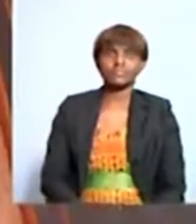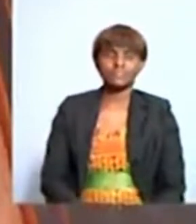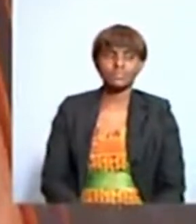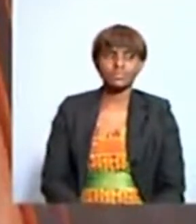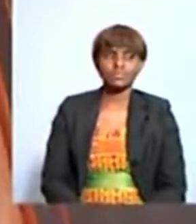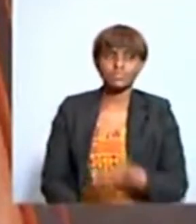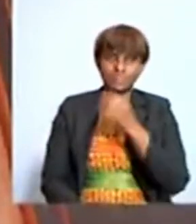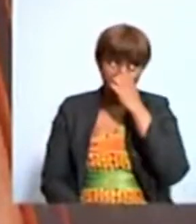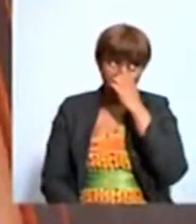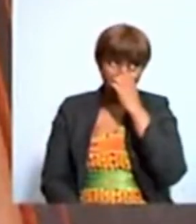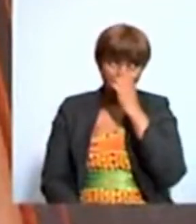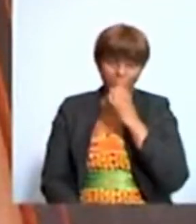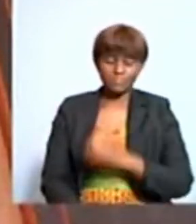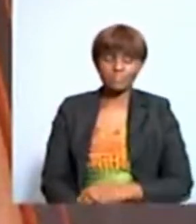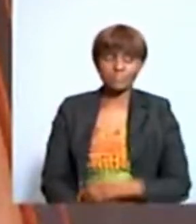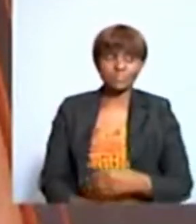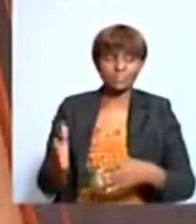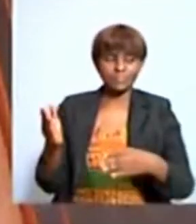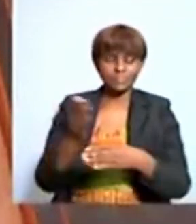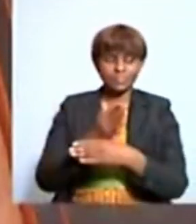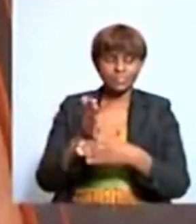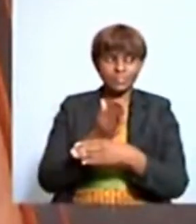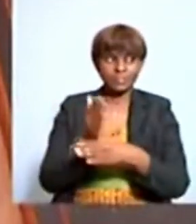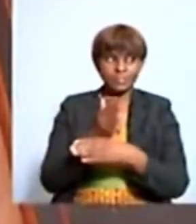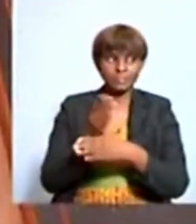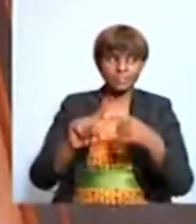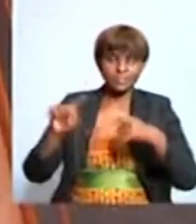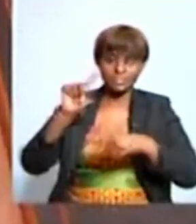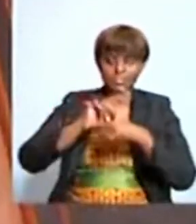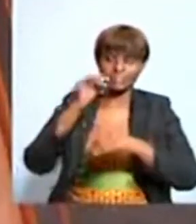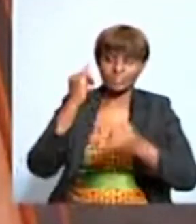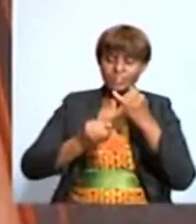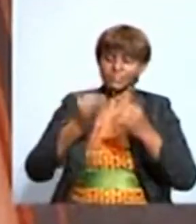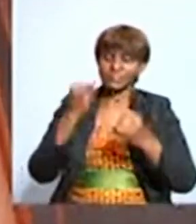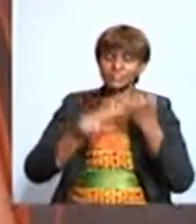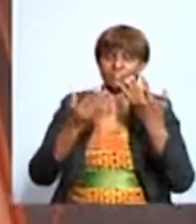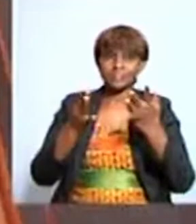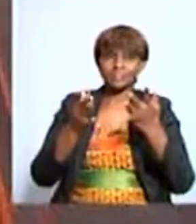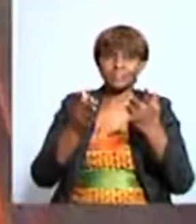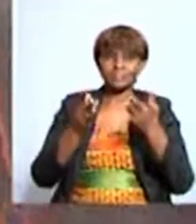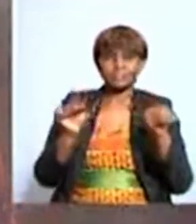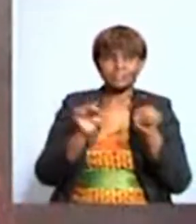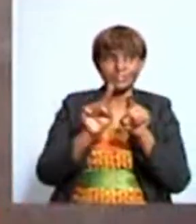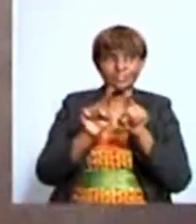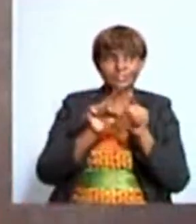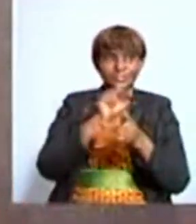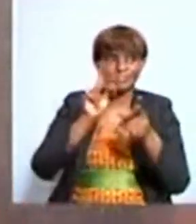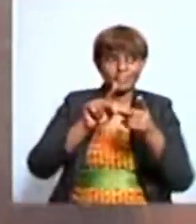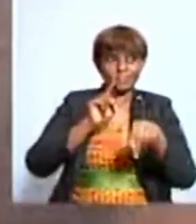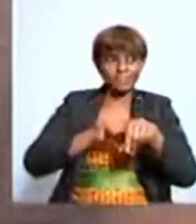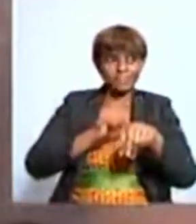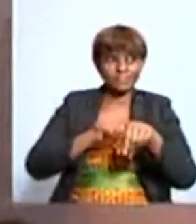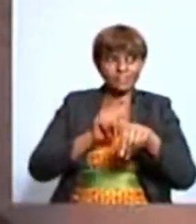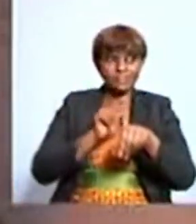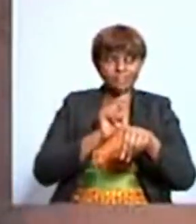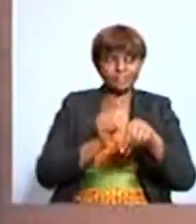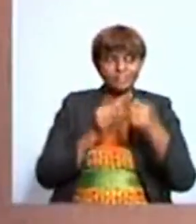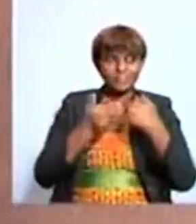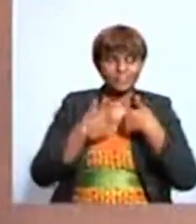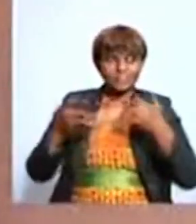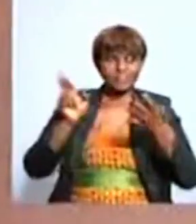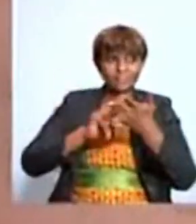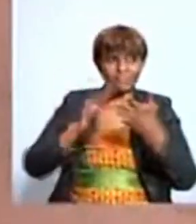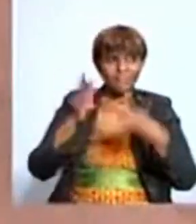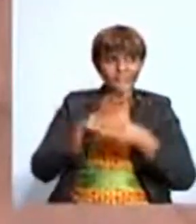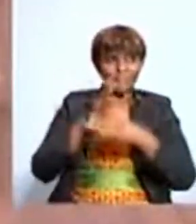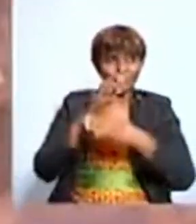Television as business for today has since come to a close, and it's that time when we get to have a recap of business that has